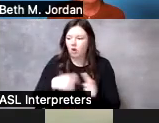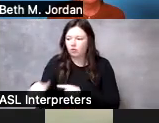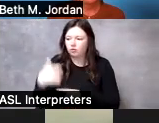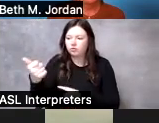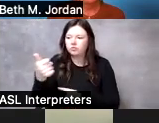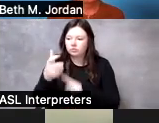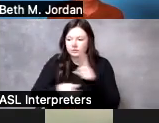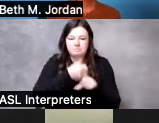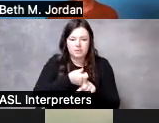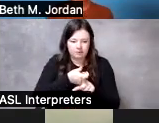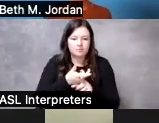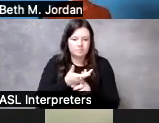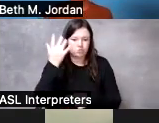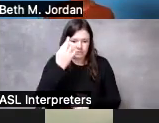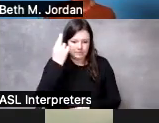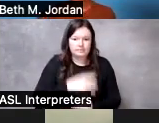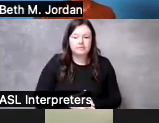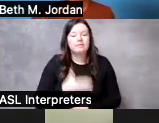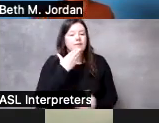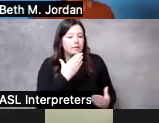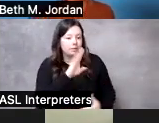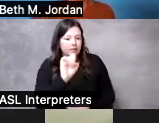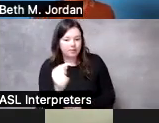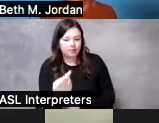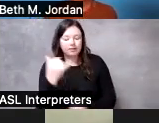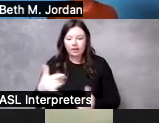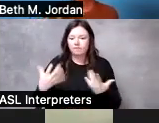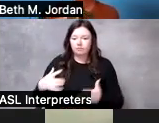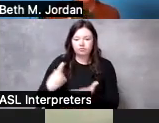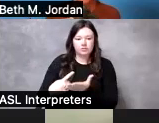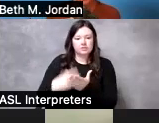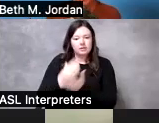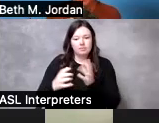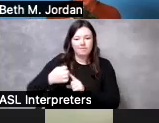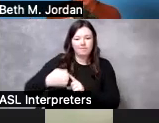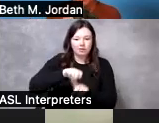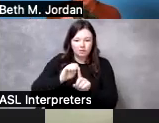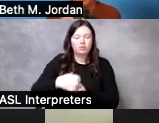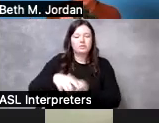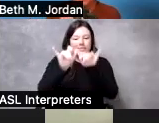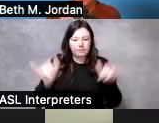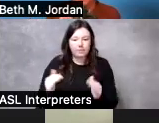Thank you, Beth. So now that we've discussed some of the environmental and system level